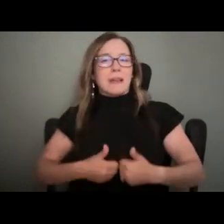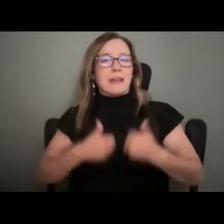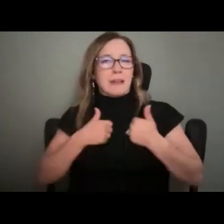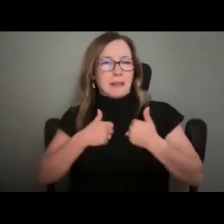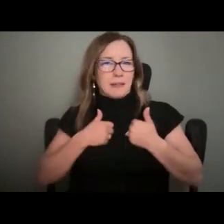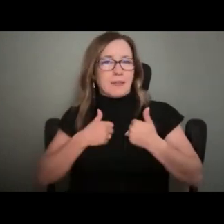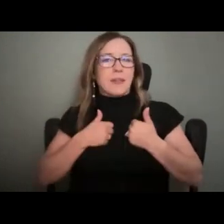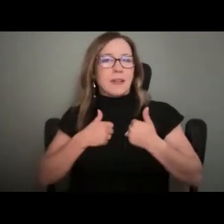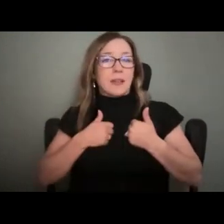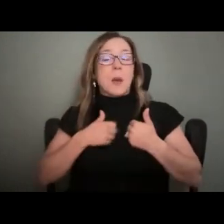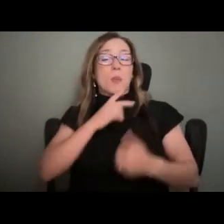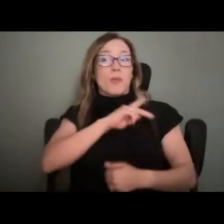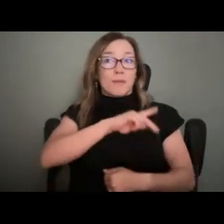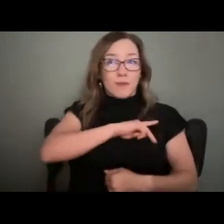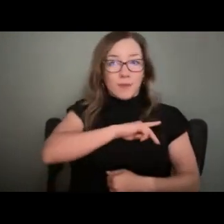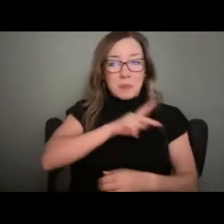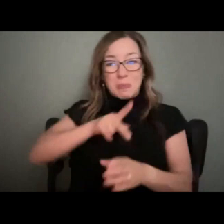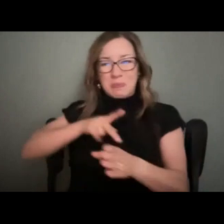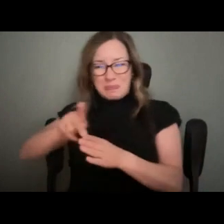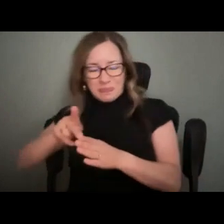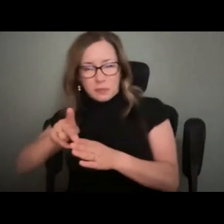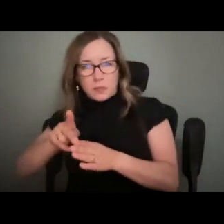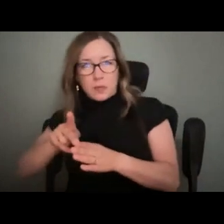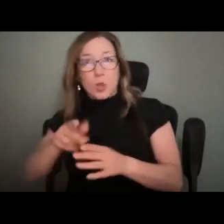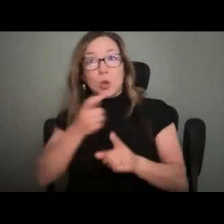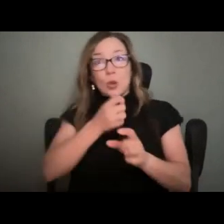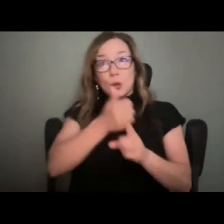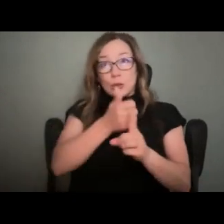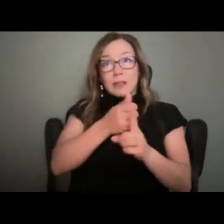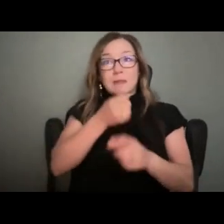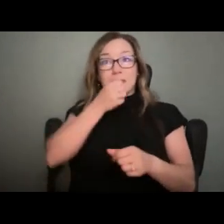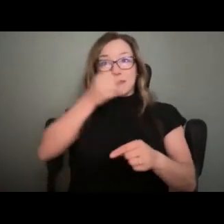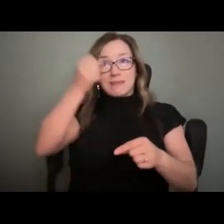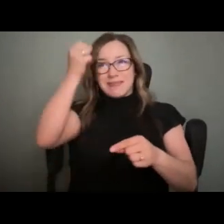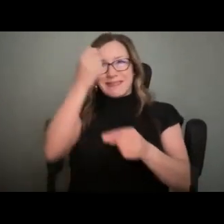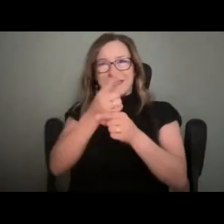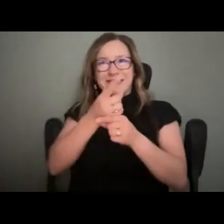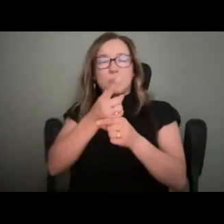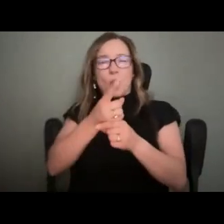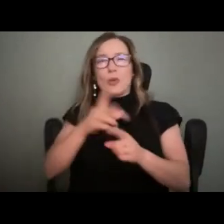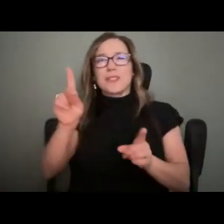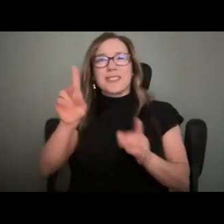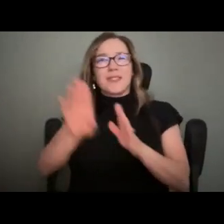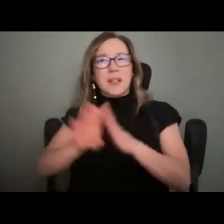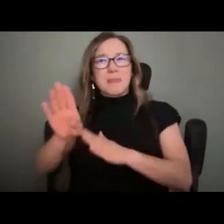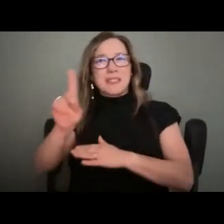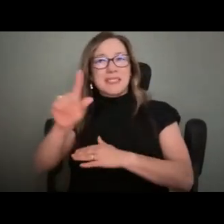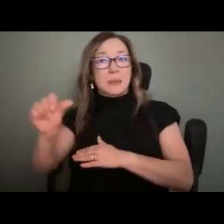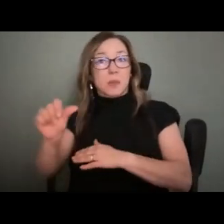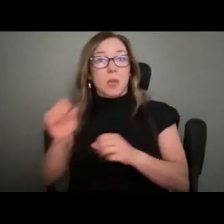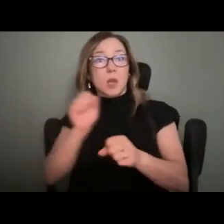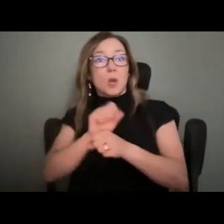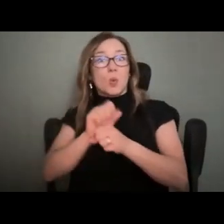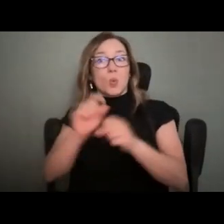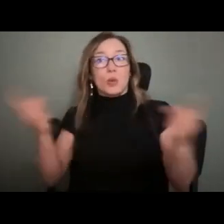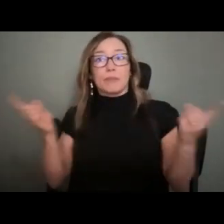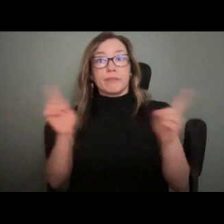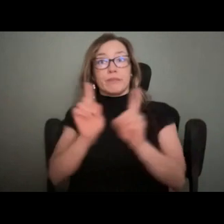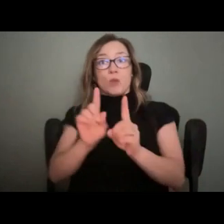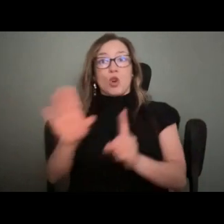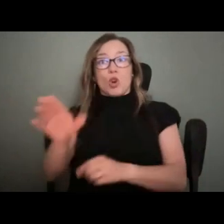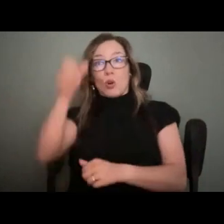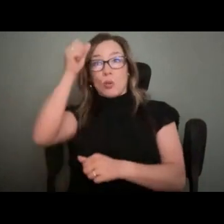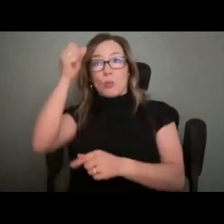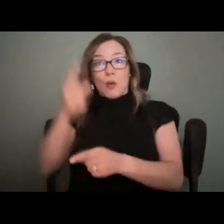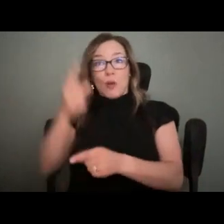and personally. She is a sibling of an adult brother with developmental disabilities and worked alongside her brother and